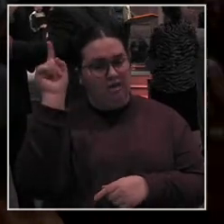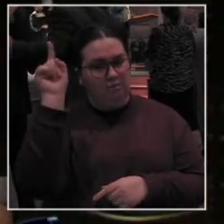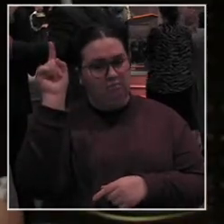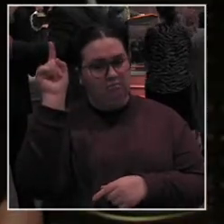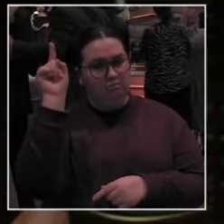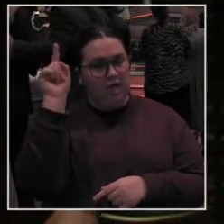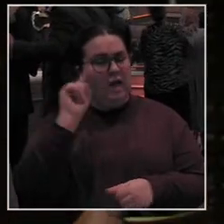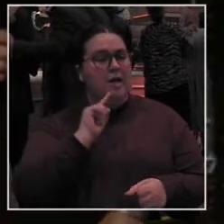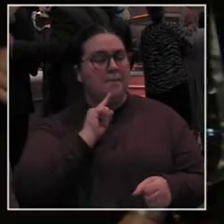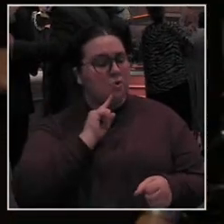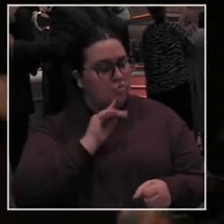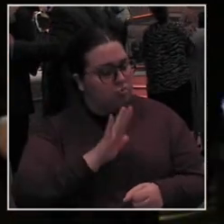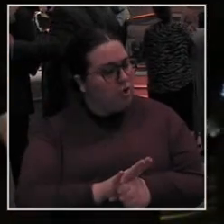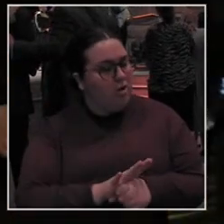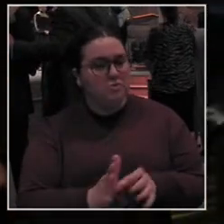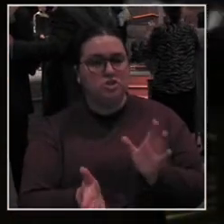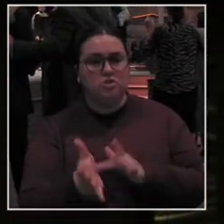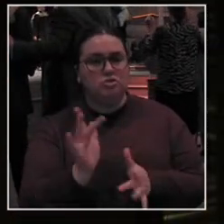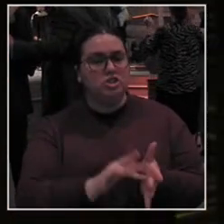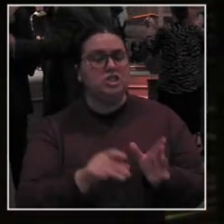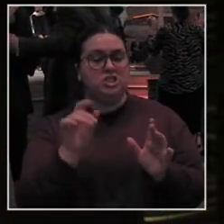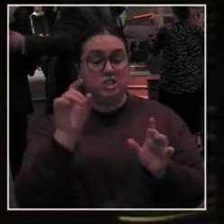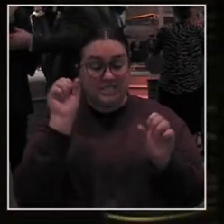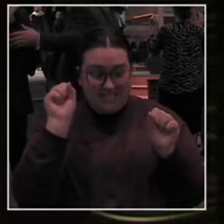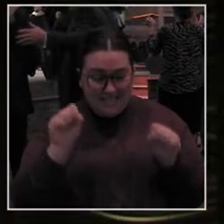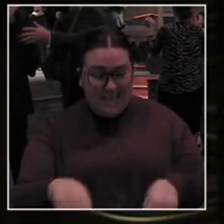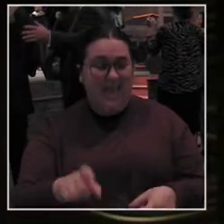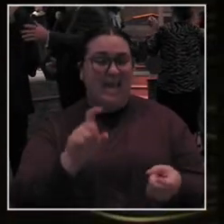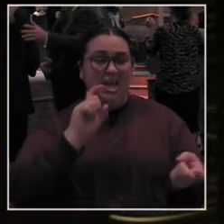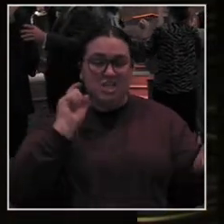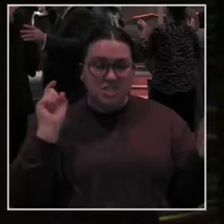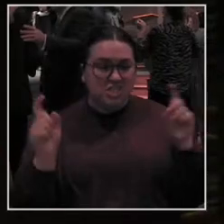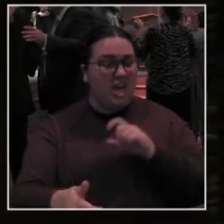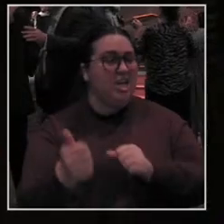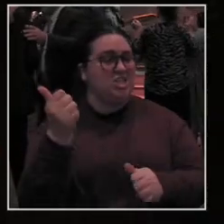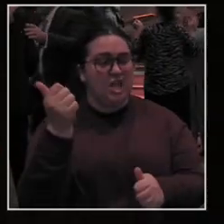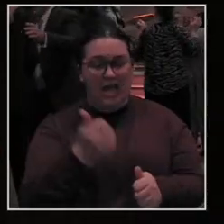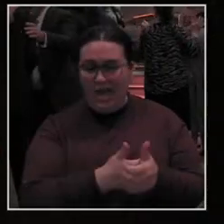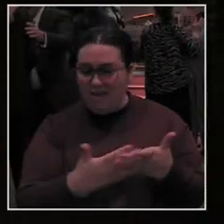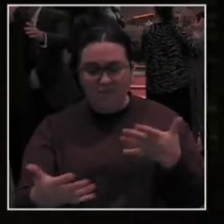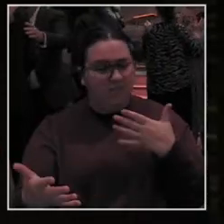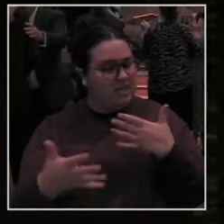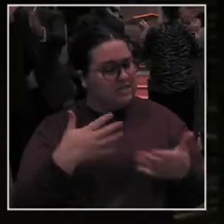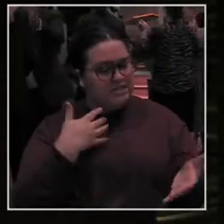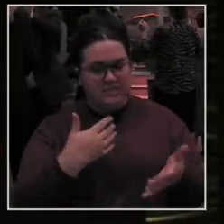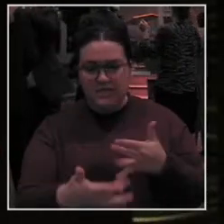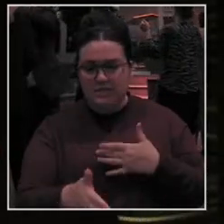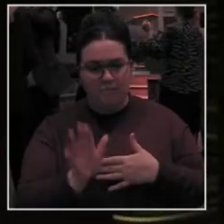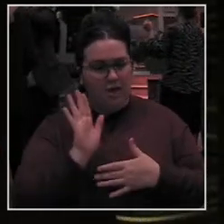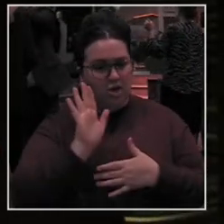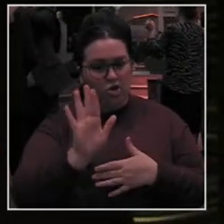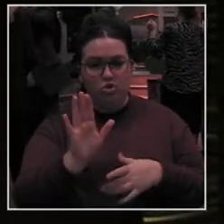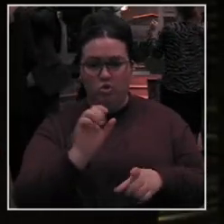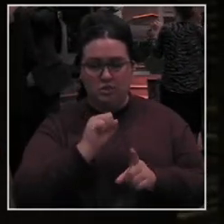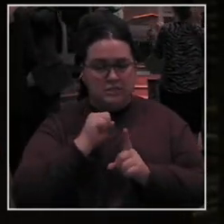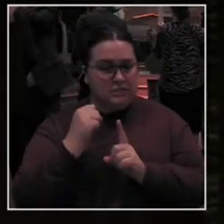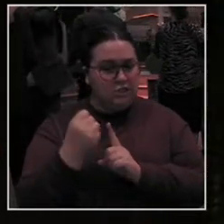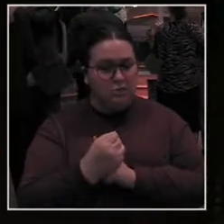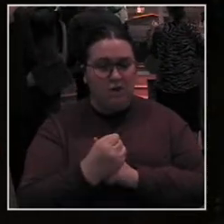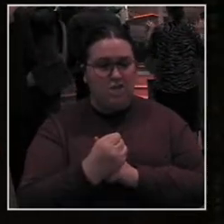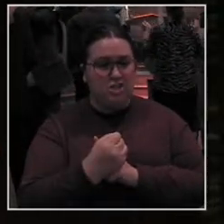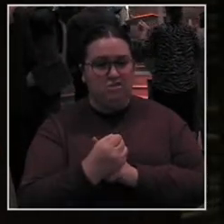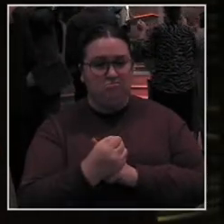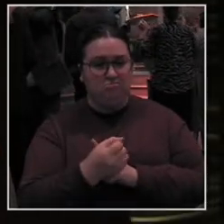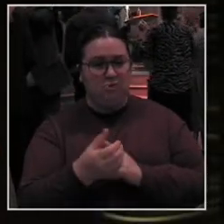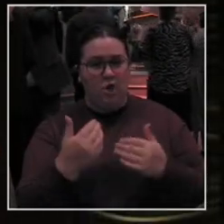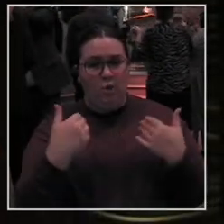I promise you, Jesus can change everything. There's not a mountain too